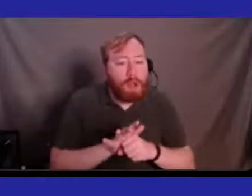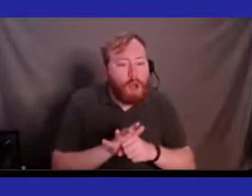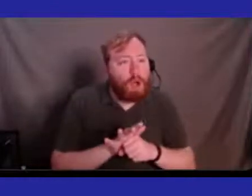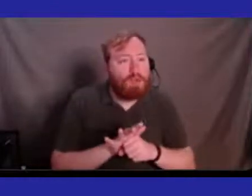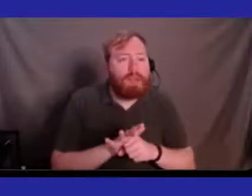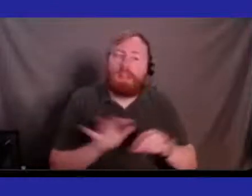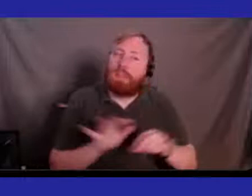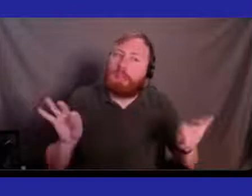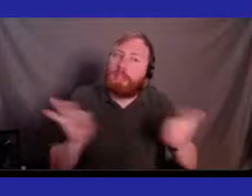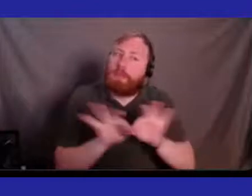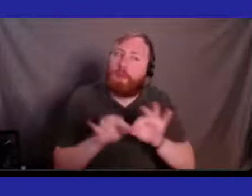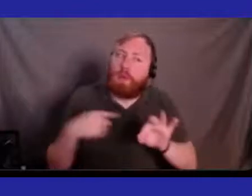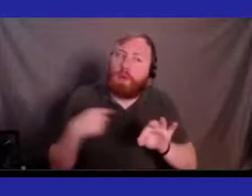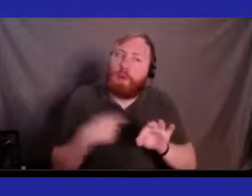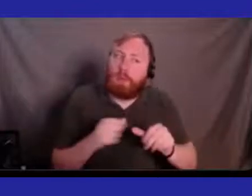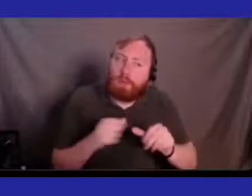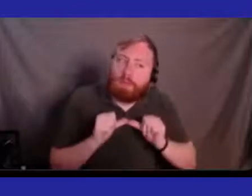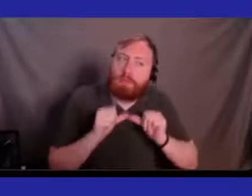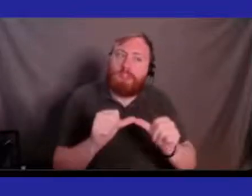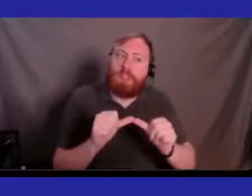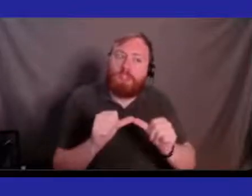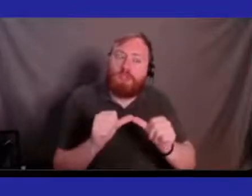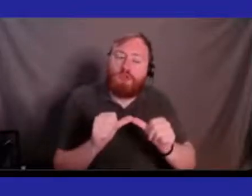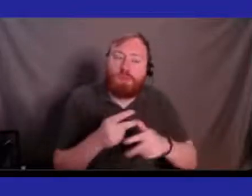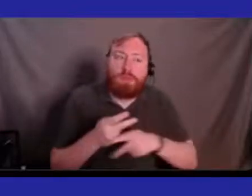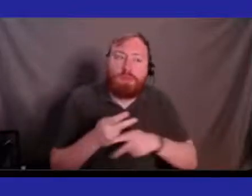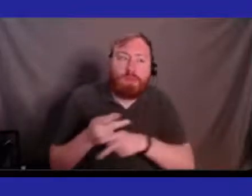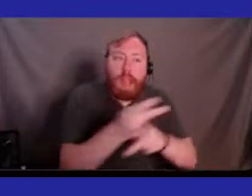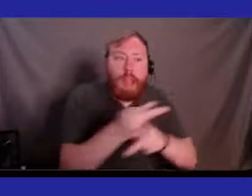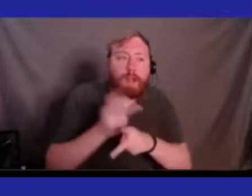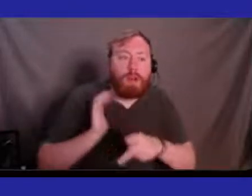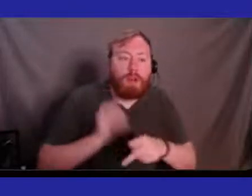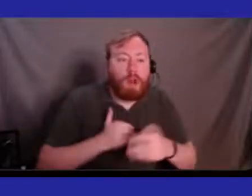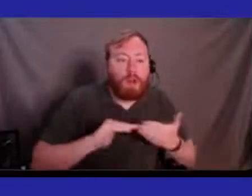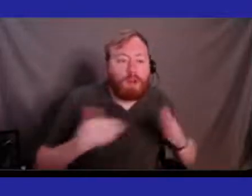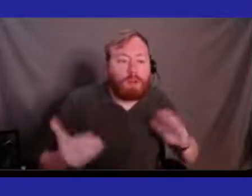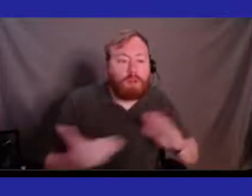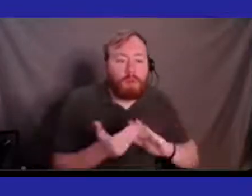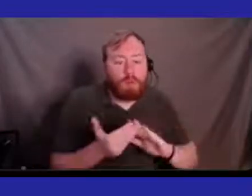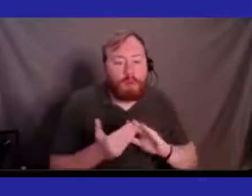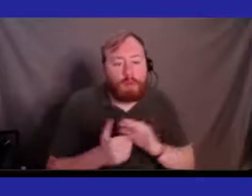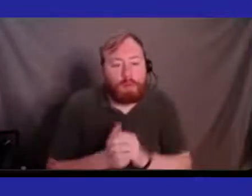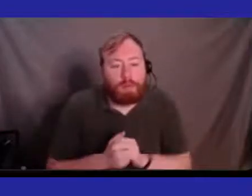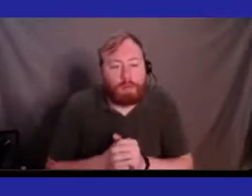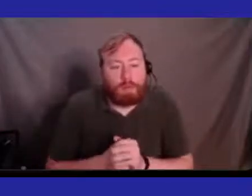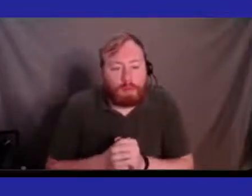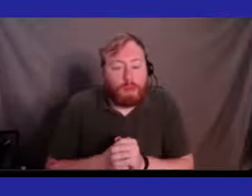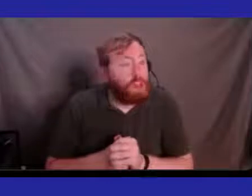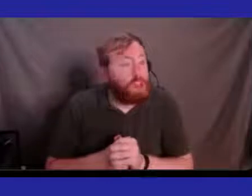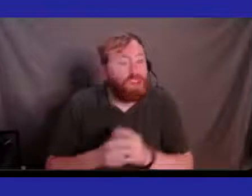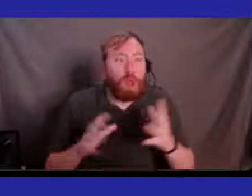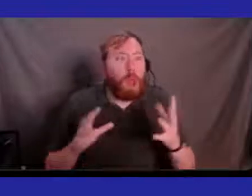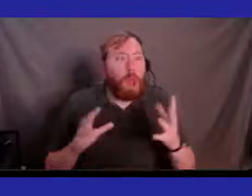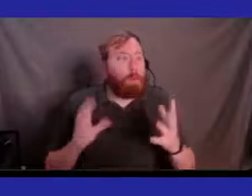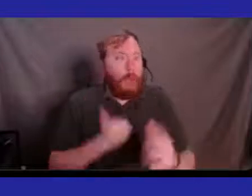continue providing the care in our community, which has decimated our hospitals. We know that.